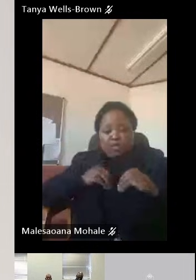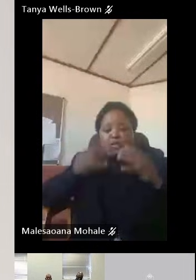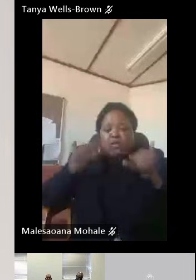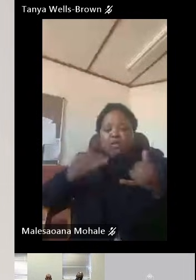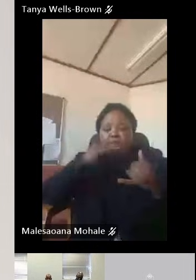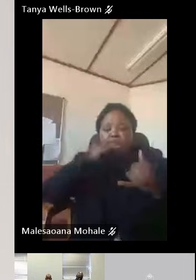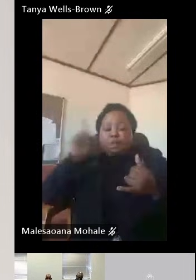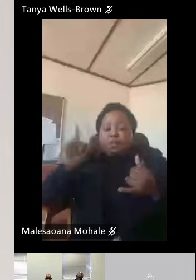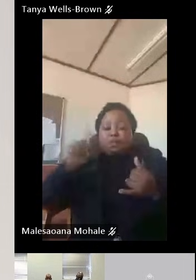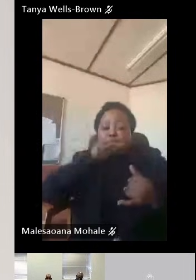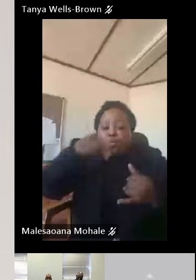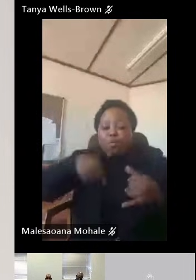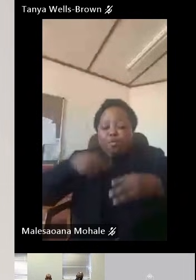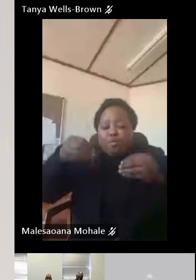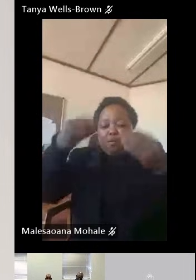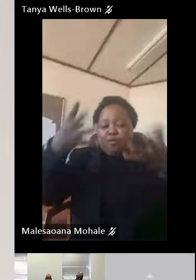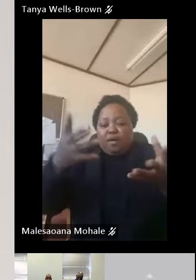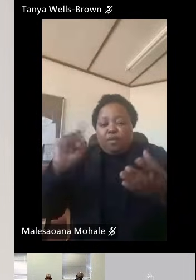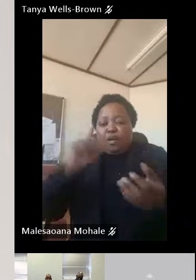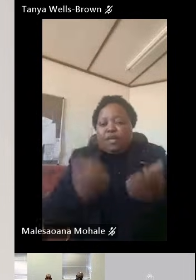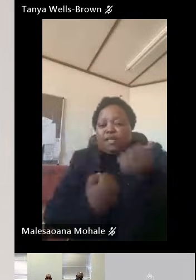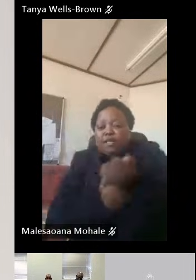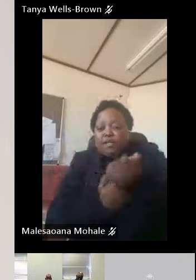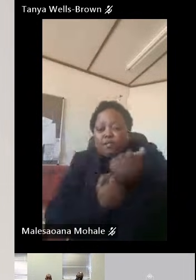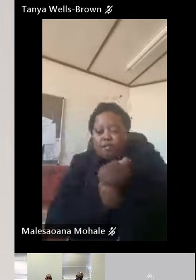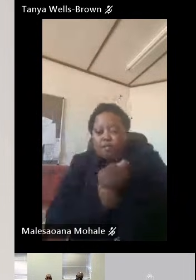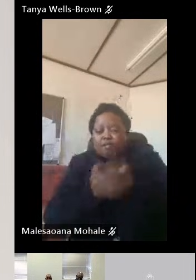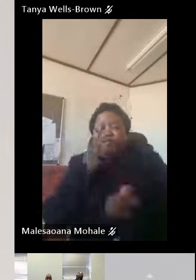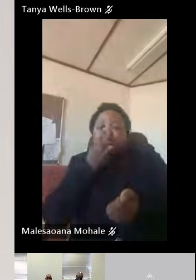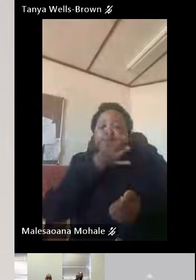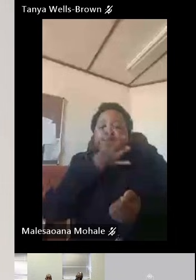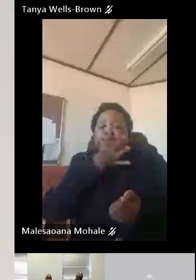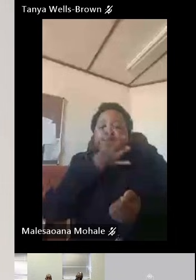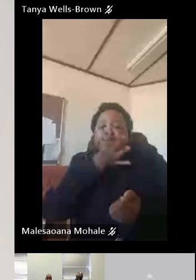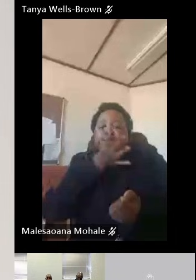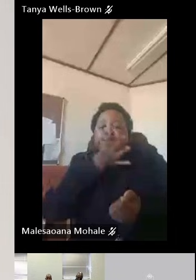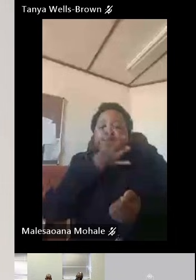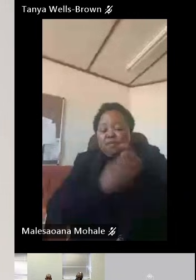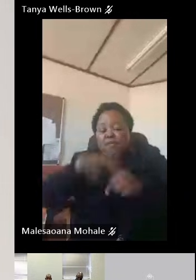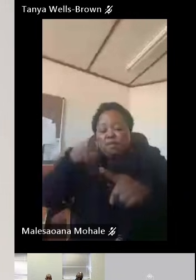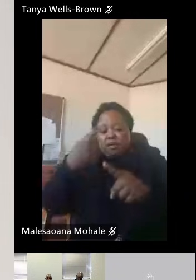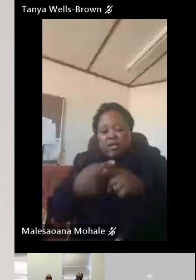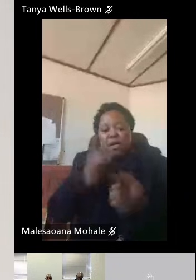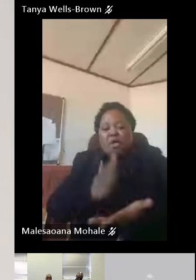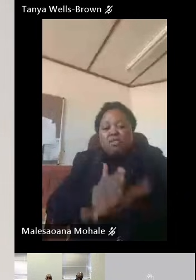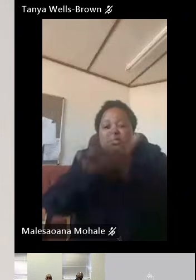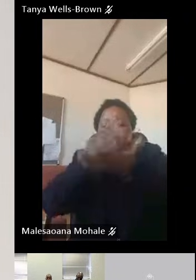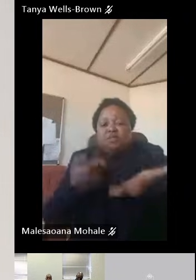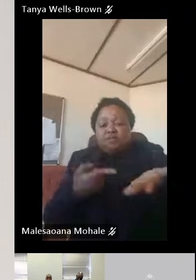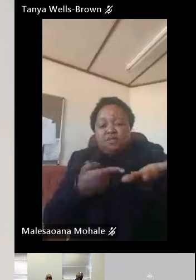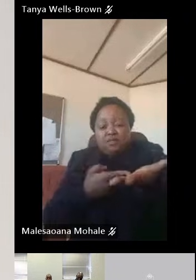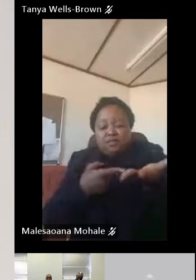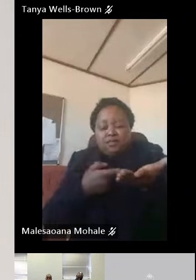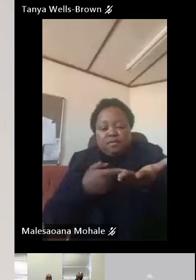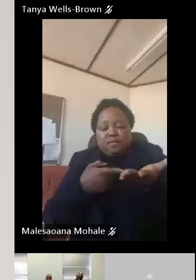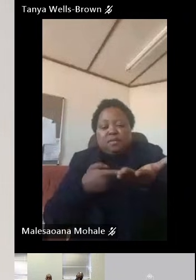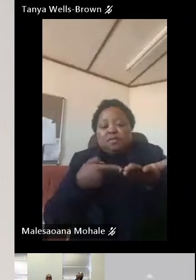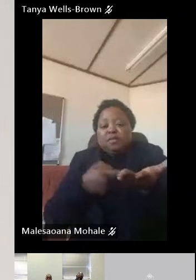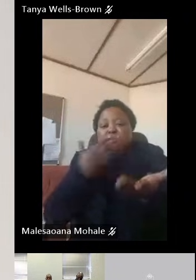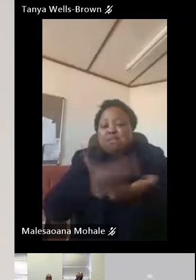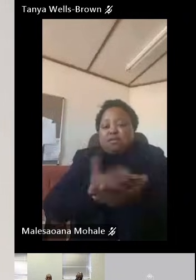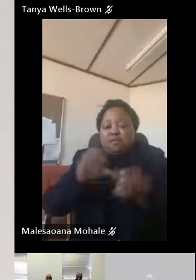we provide that support, saying you provide assistive devices, you can provide